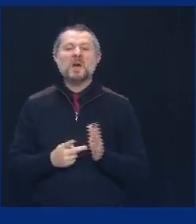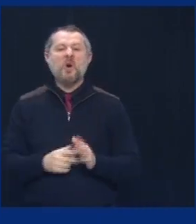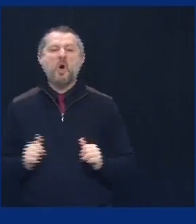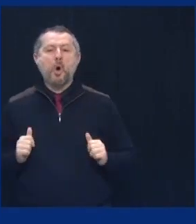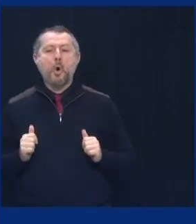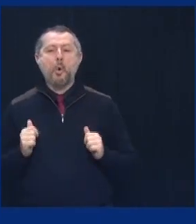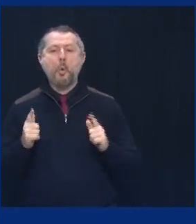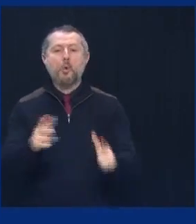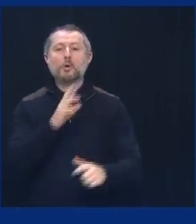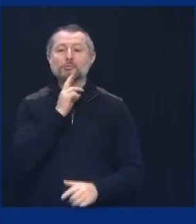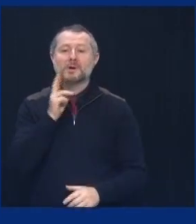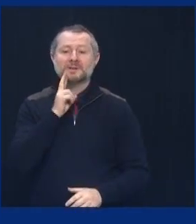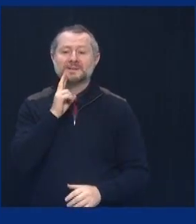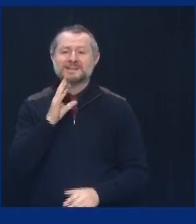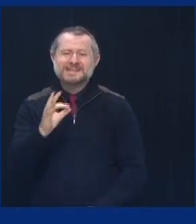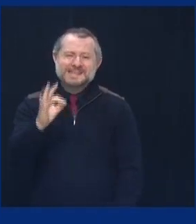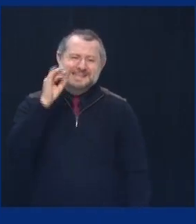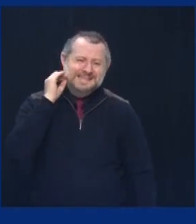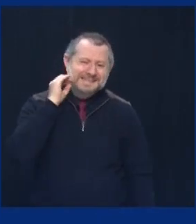zero.